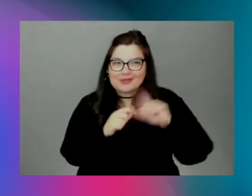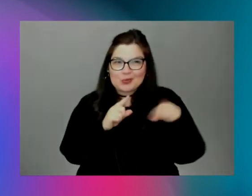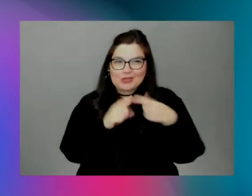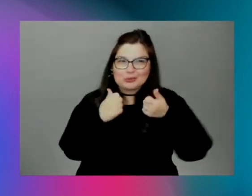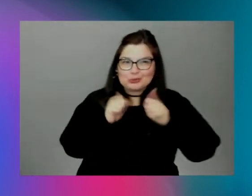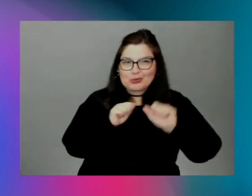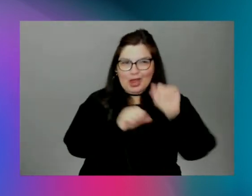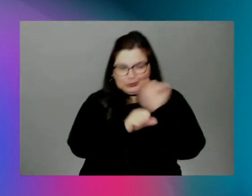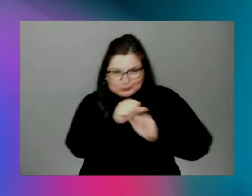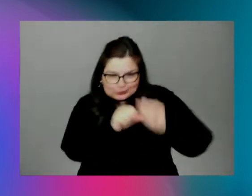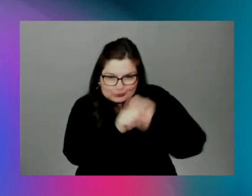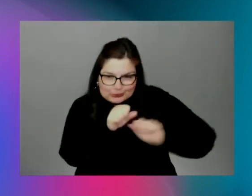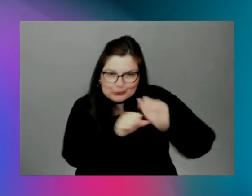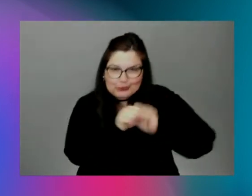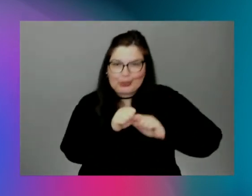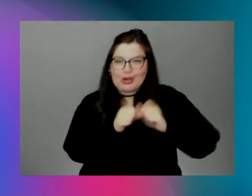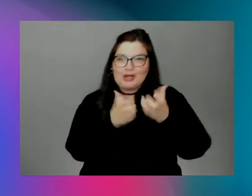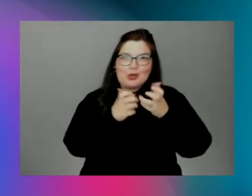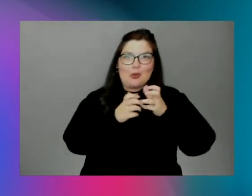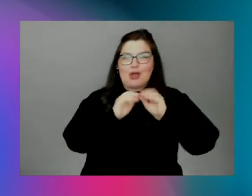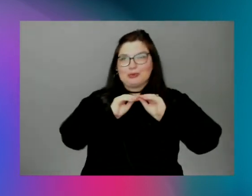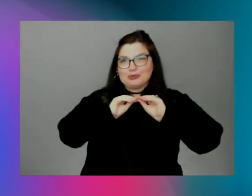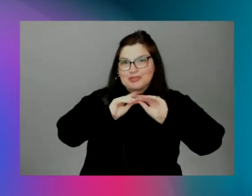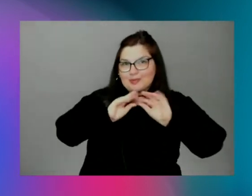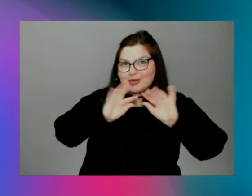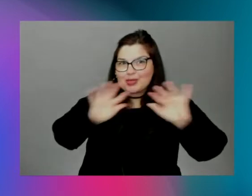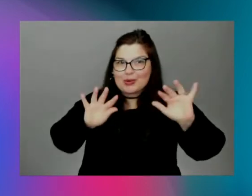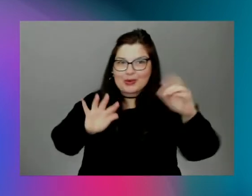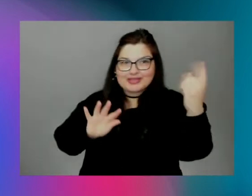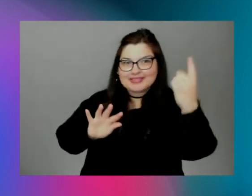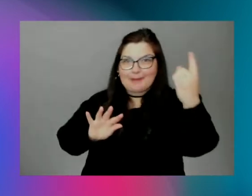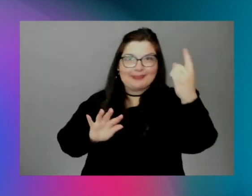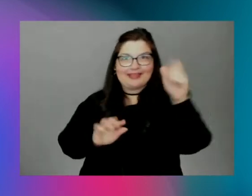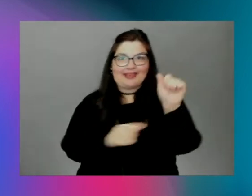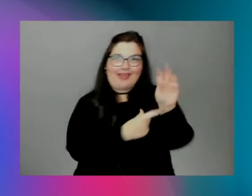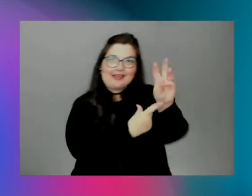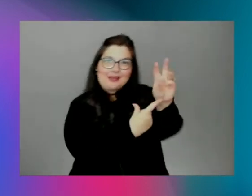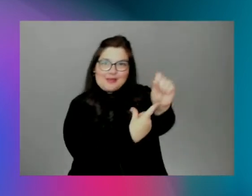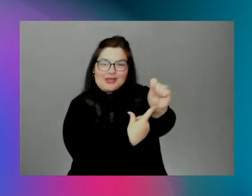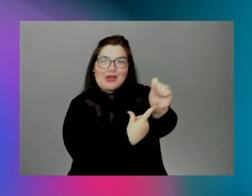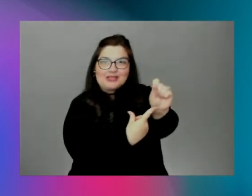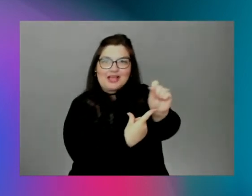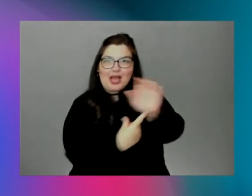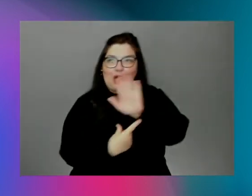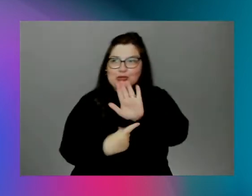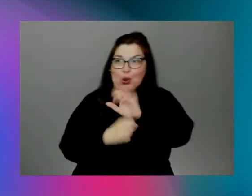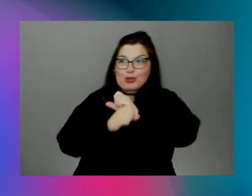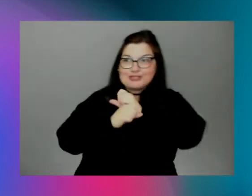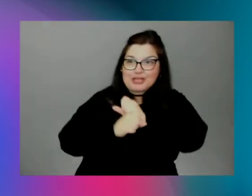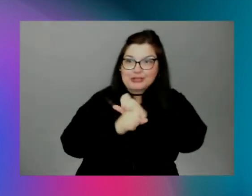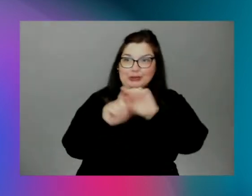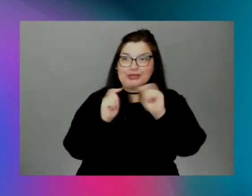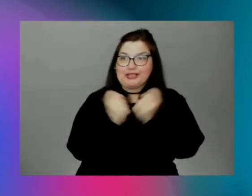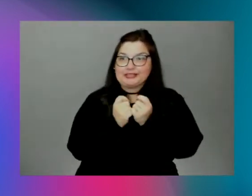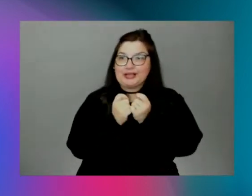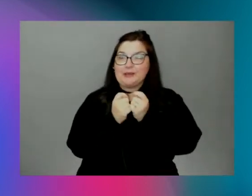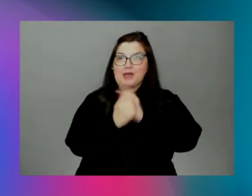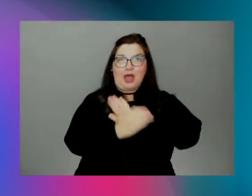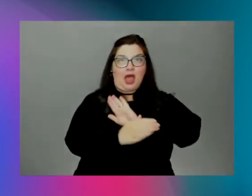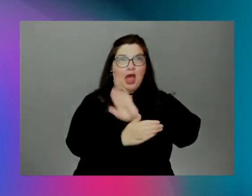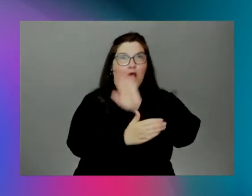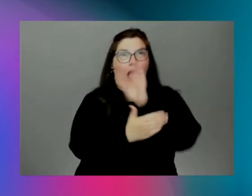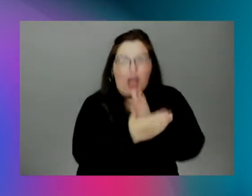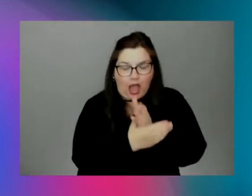and you want to deploy something out to AWS, and your security team steps in and tells you, no, you can't do that,